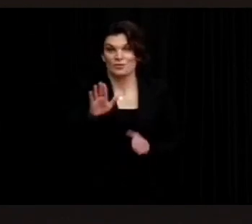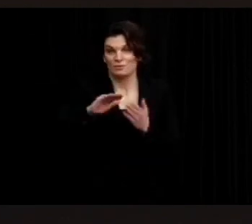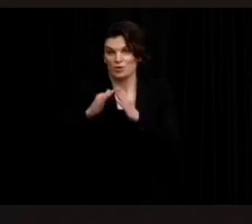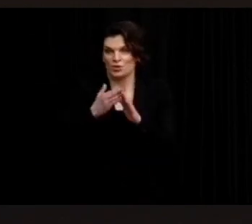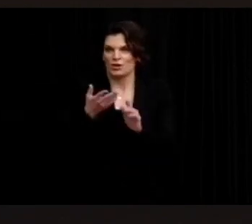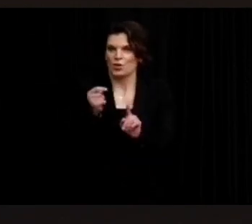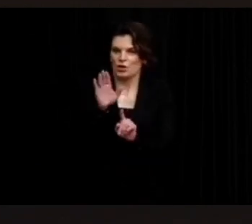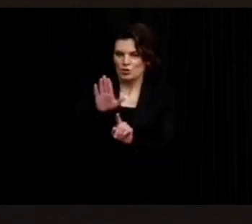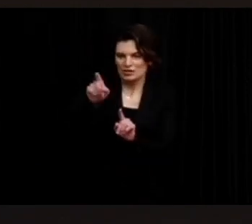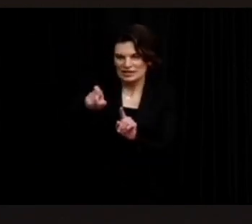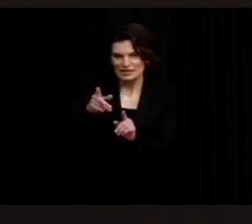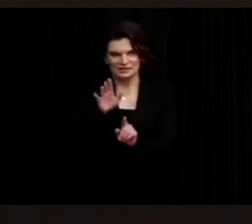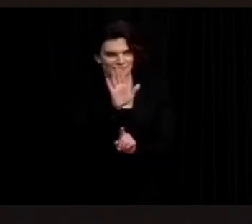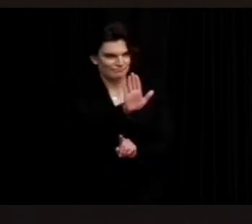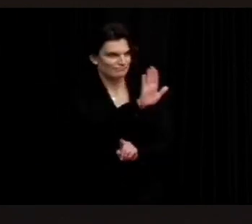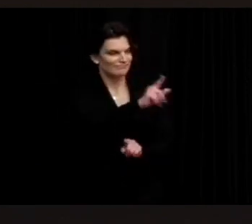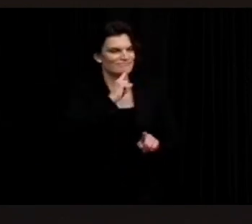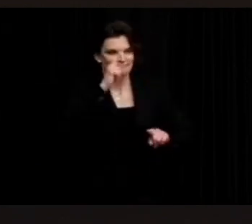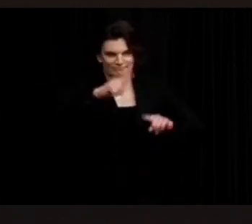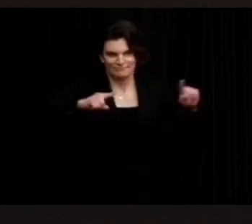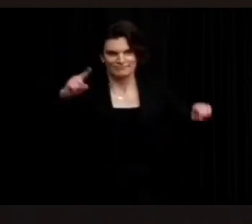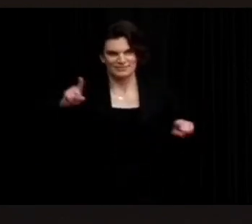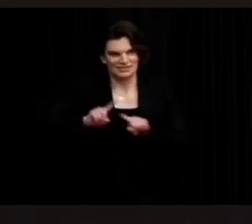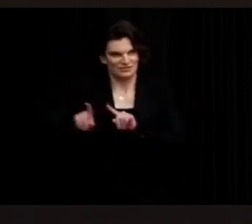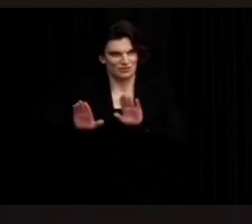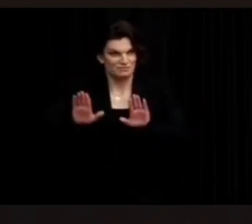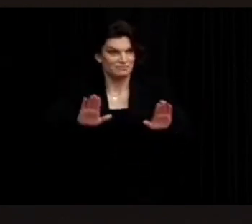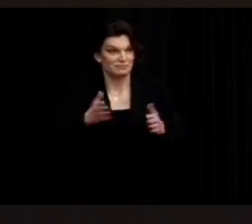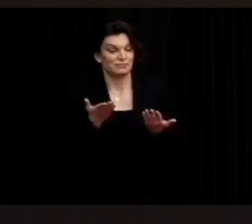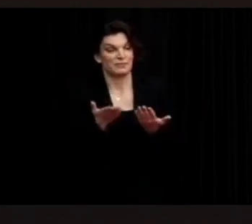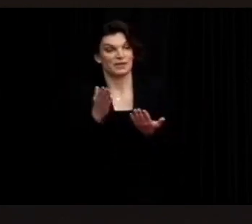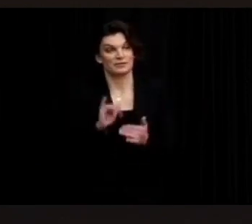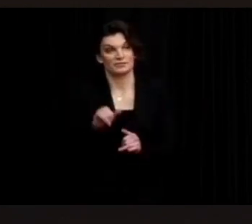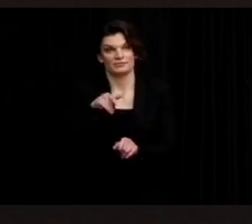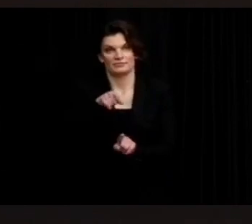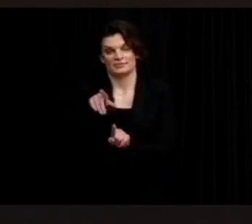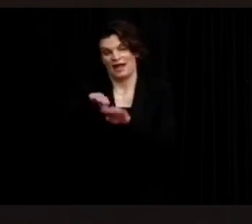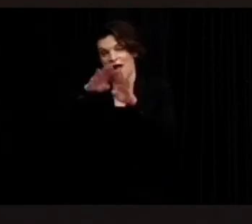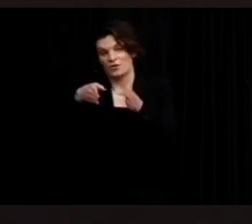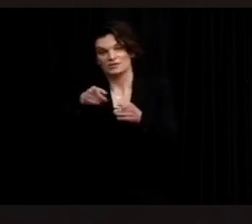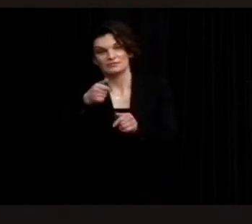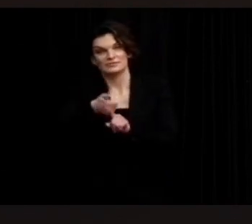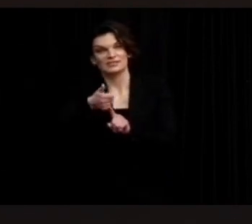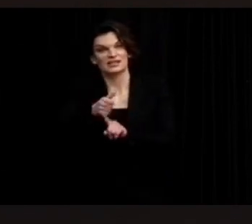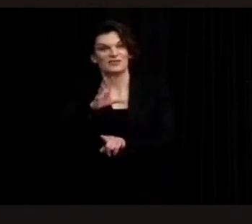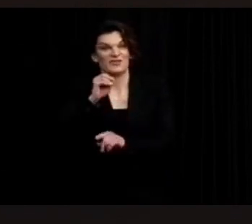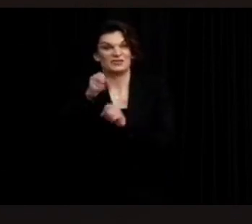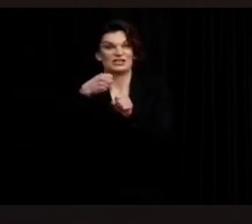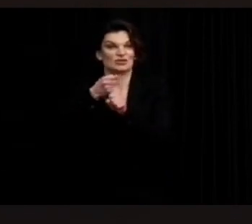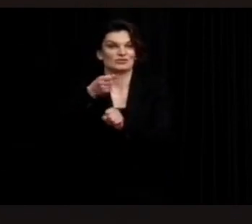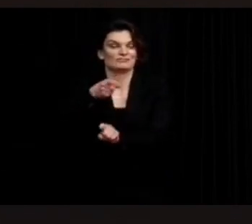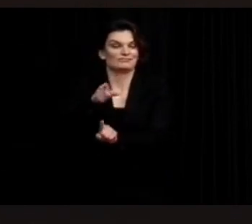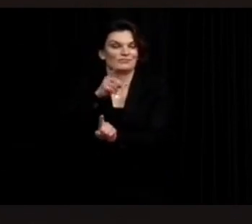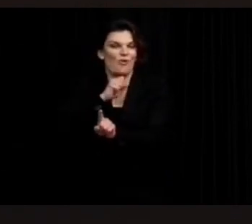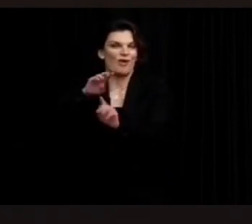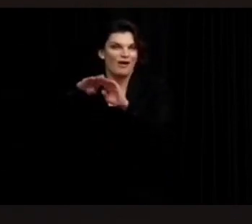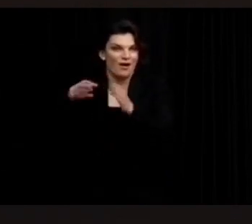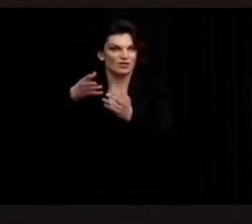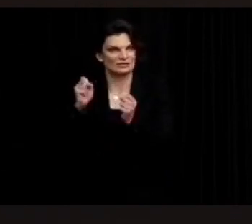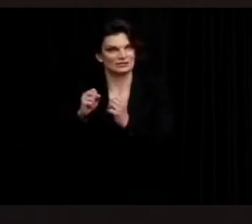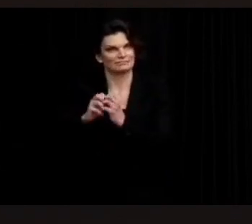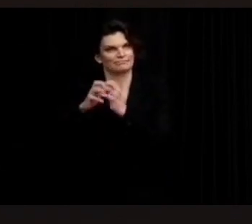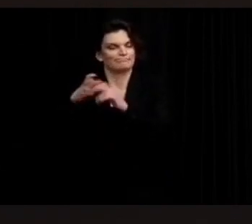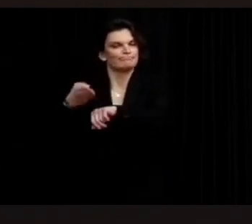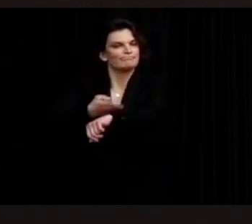and opportunities. In many, it is bringing old housing stock that's 50 or older back up to our current day standards,